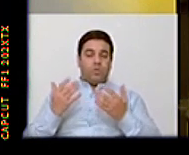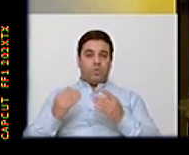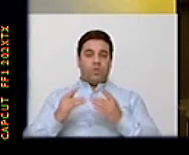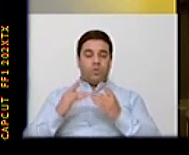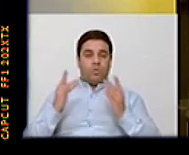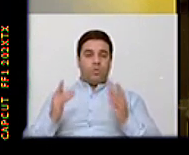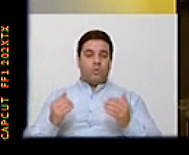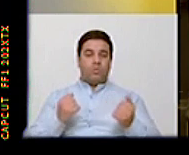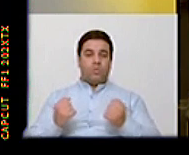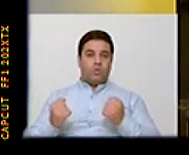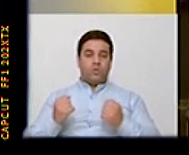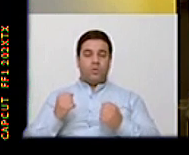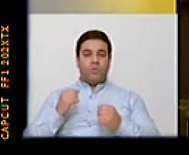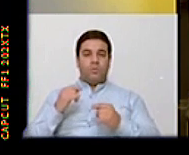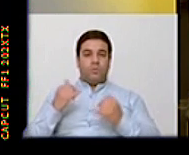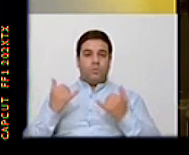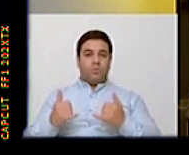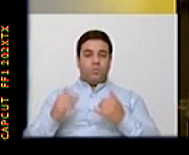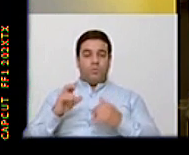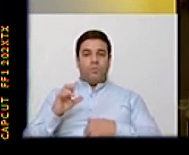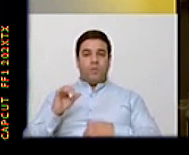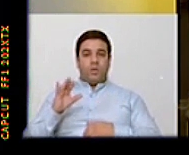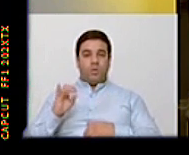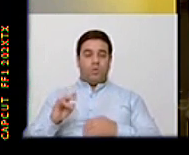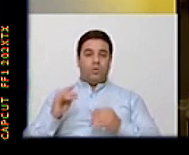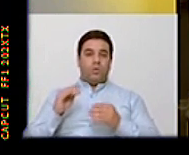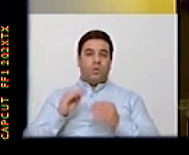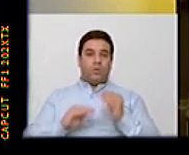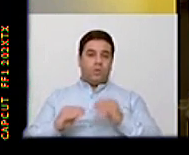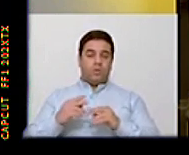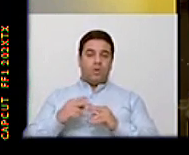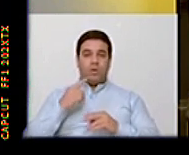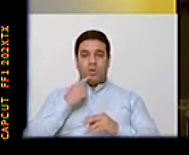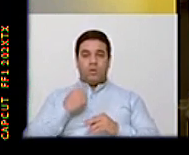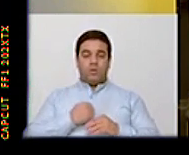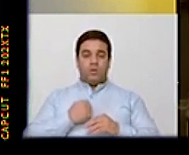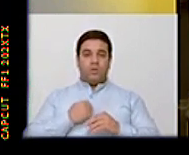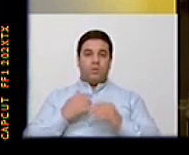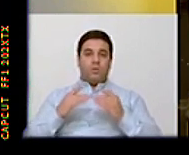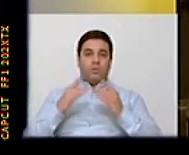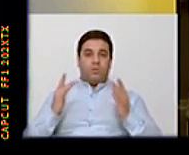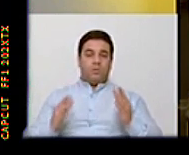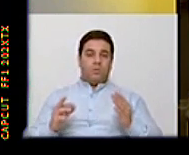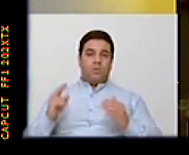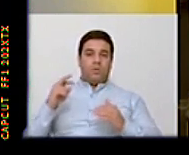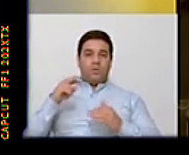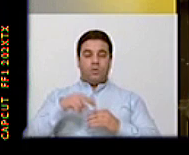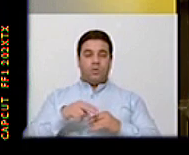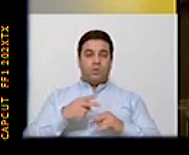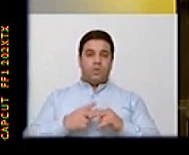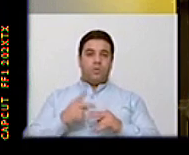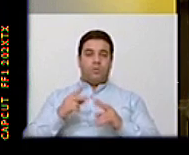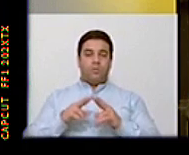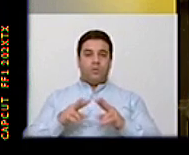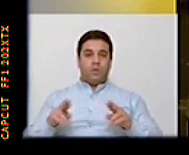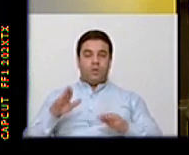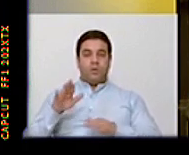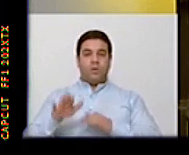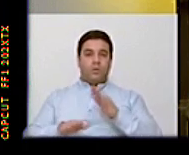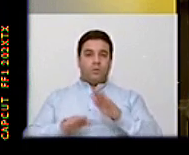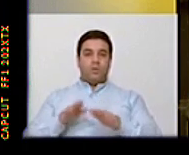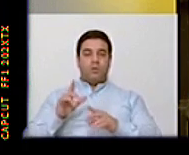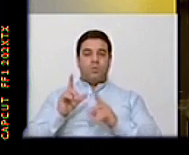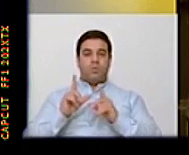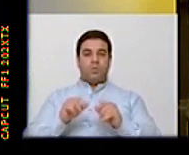ko'priklar mustahkam betondan yasalgan bo'lsa ham, askarlarga umuman ko'prikdan marshirovka qilib, ya'ni bir xil qadam